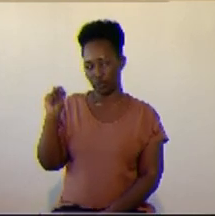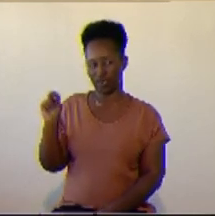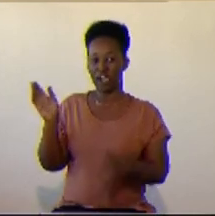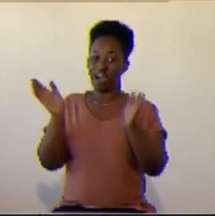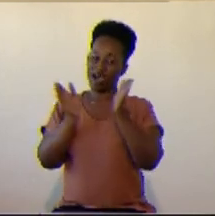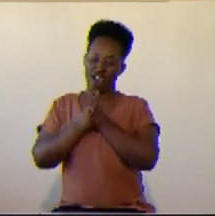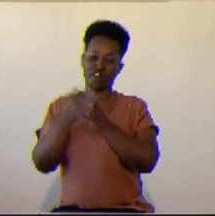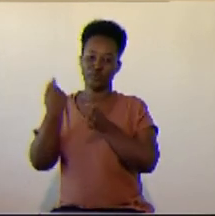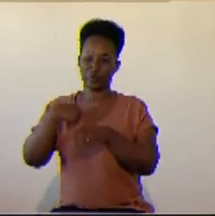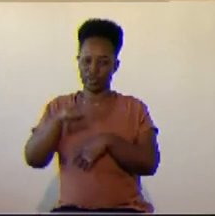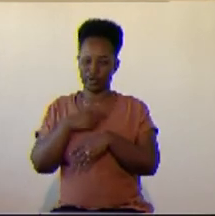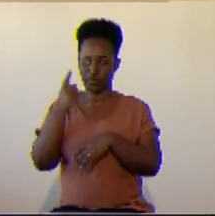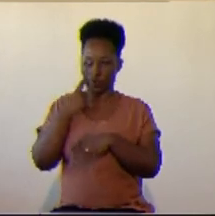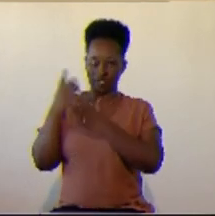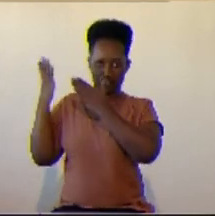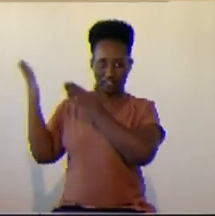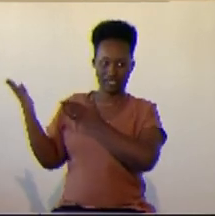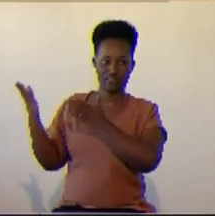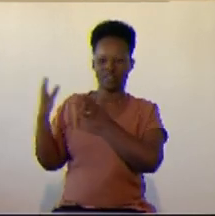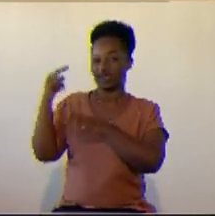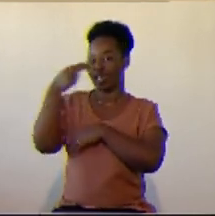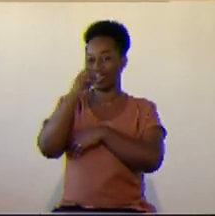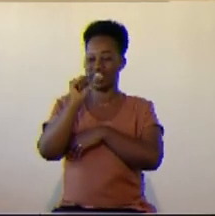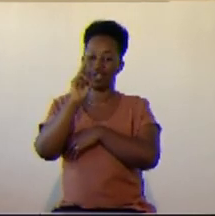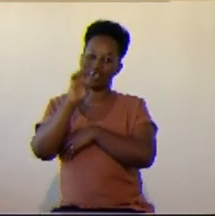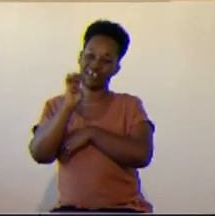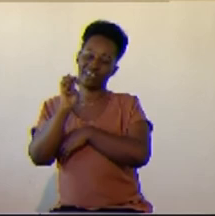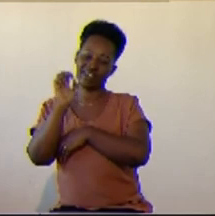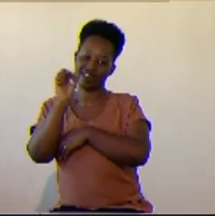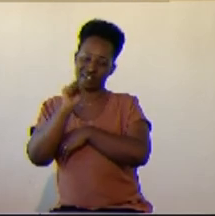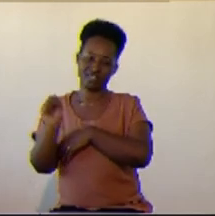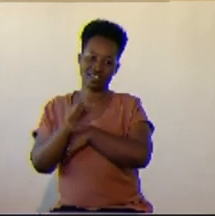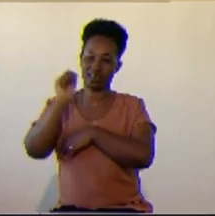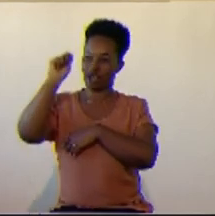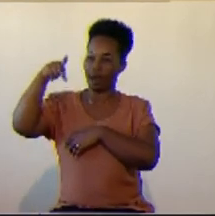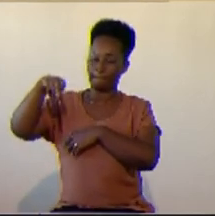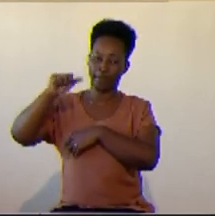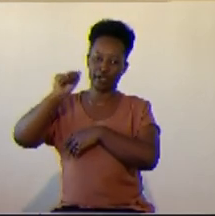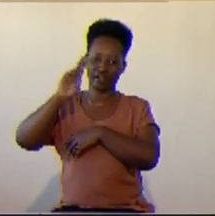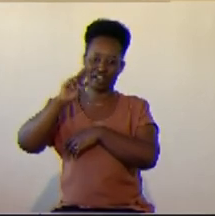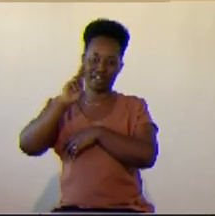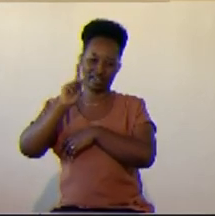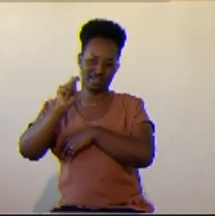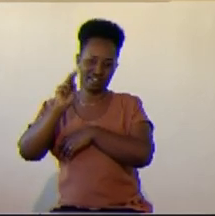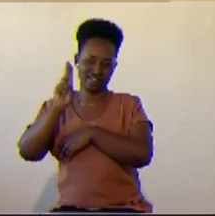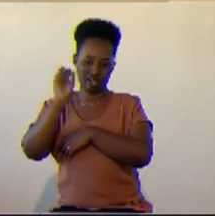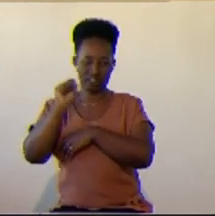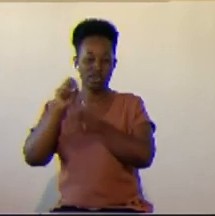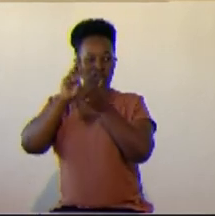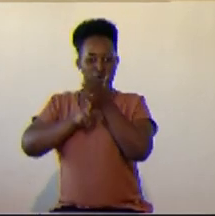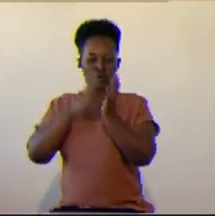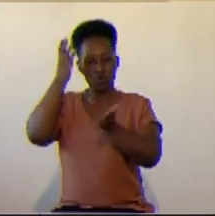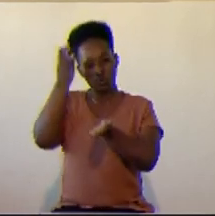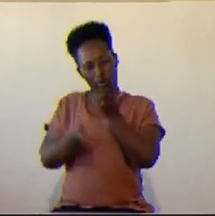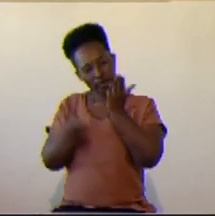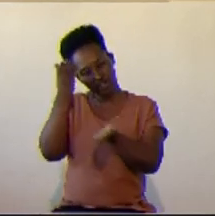also, we looked at this, the Hare's apparatus. And what is its use again? It is used to compare relative densities